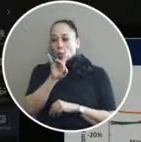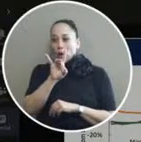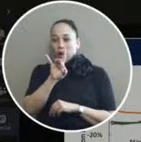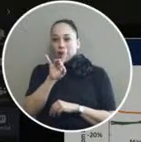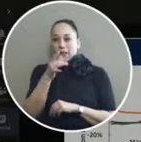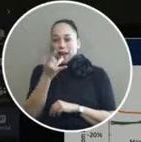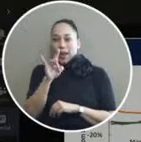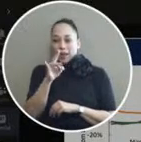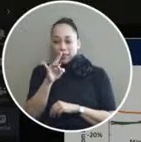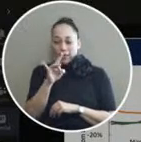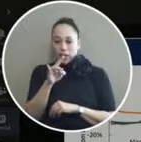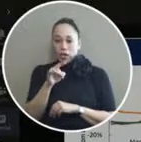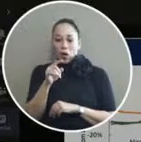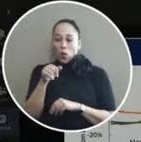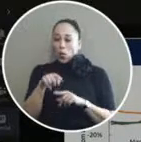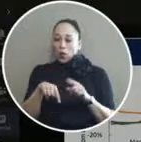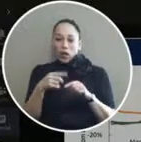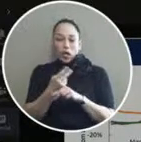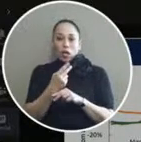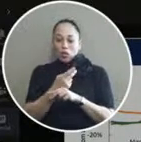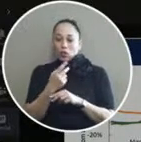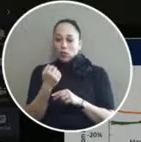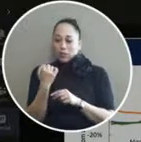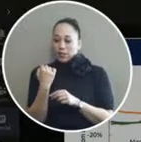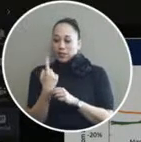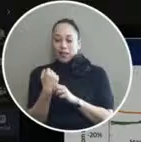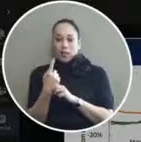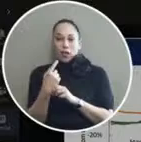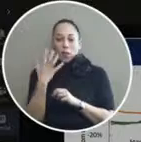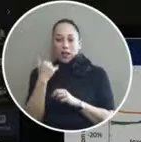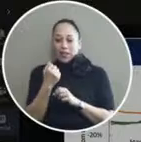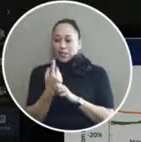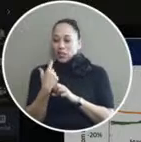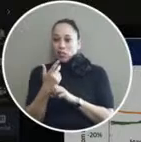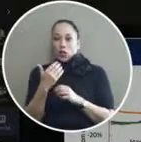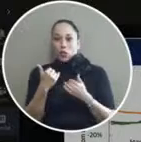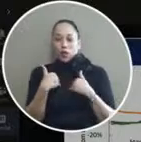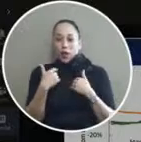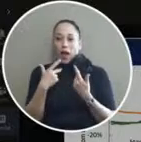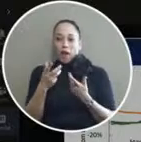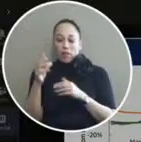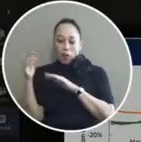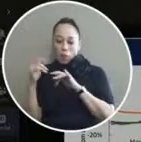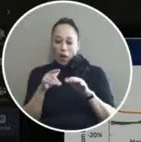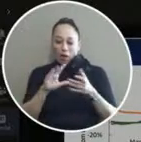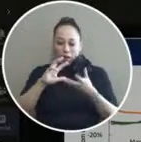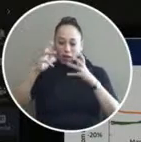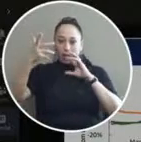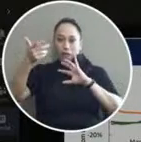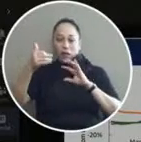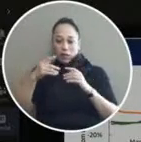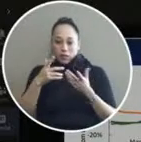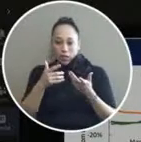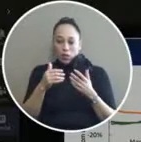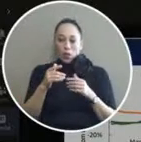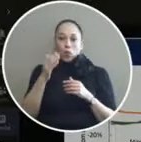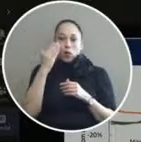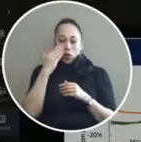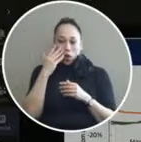year. We cannot use last year, 2019 numbers, because last year we had the migrant crisis. It was a really abnormal year for us. We had